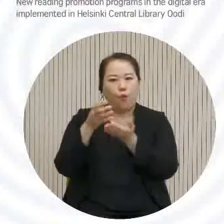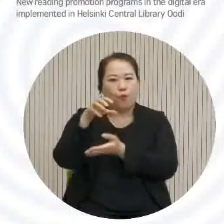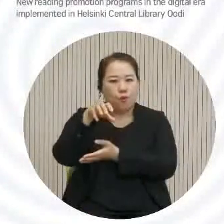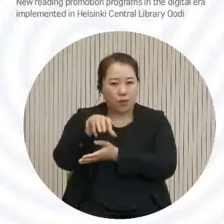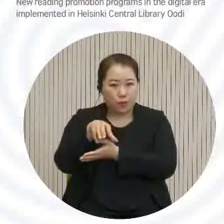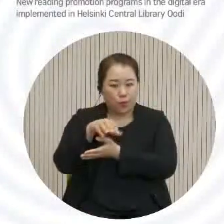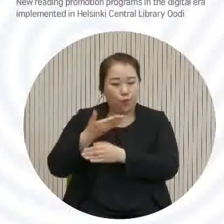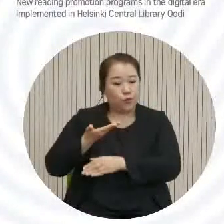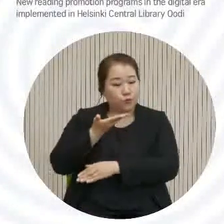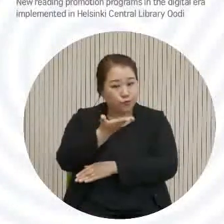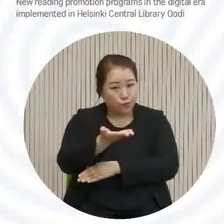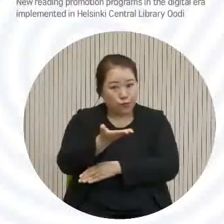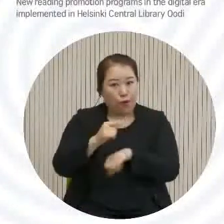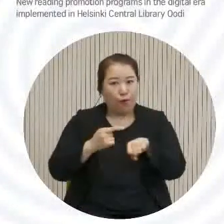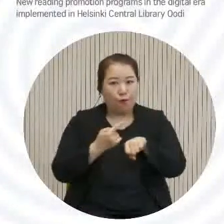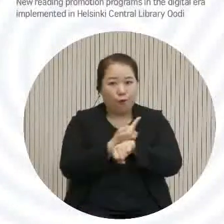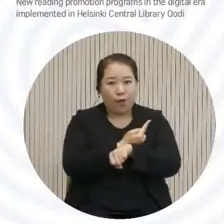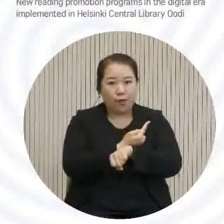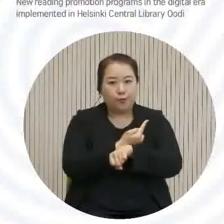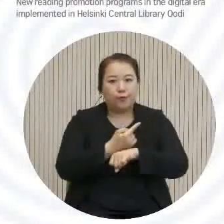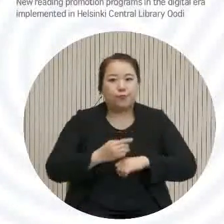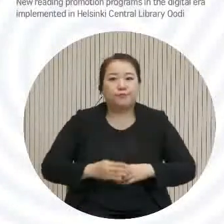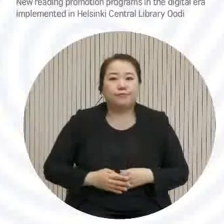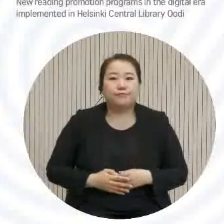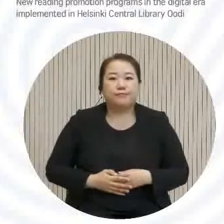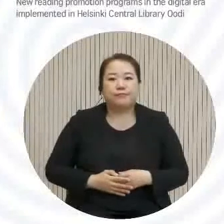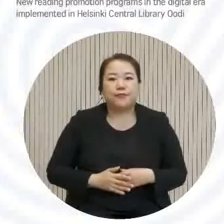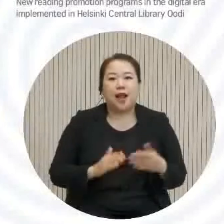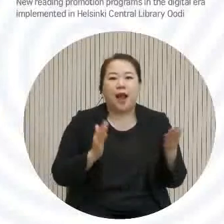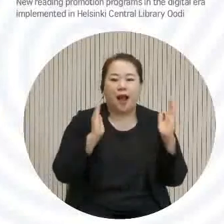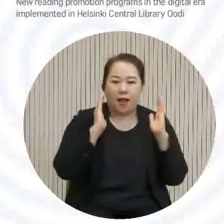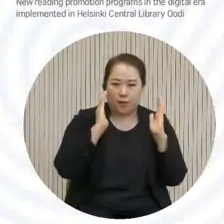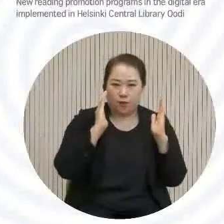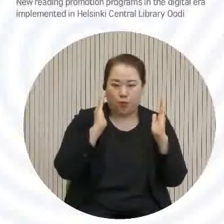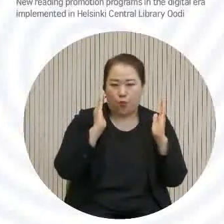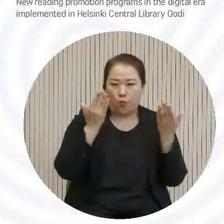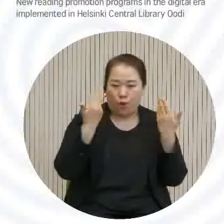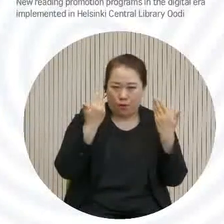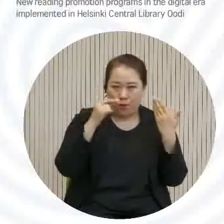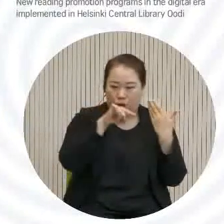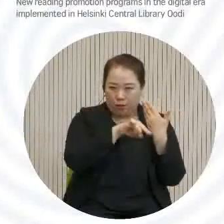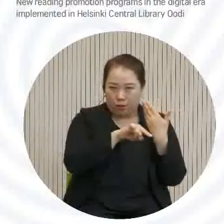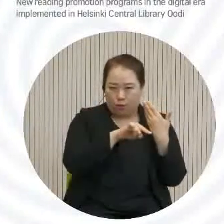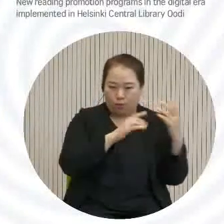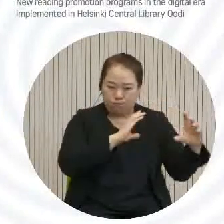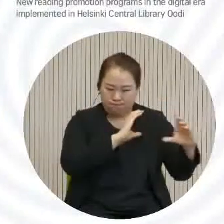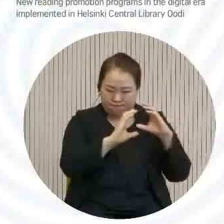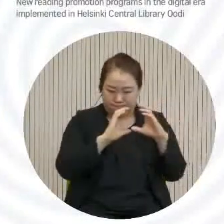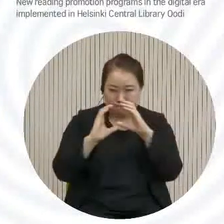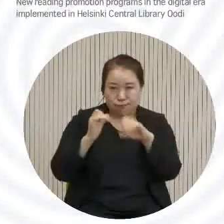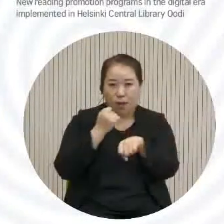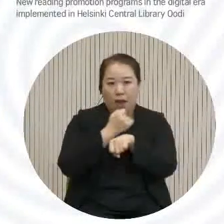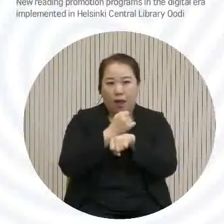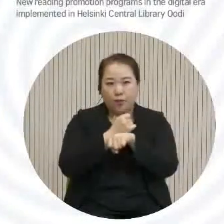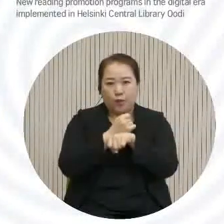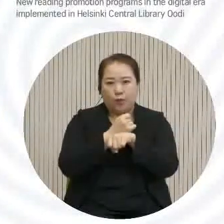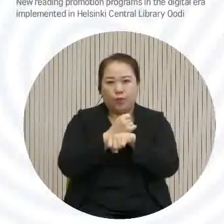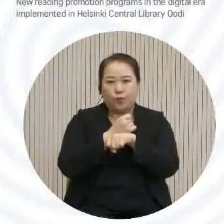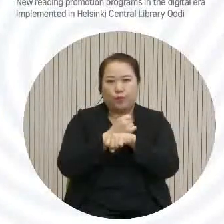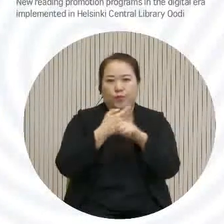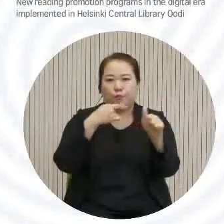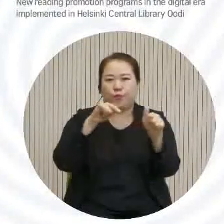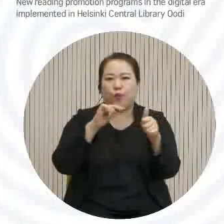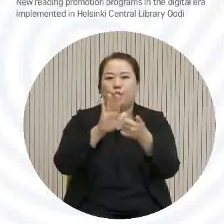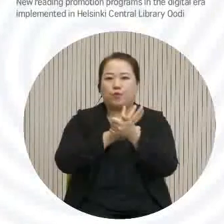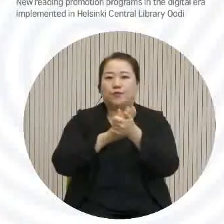libraries also assist schools in their neighborhoods by offering different kinds of educational services, such as classes of